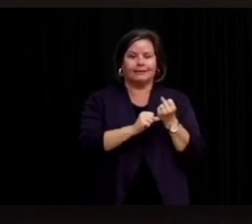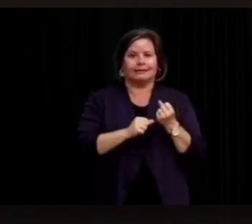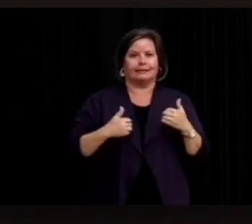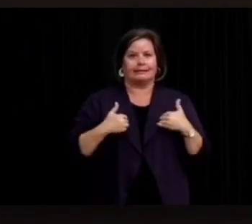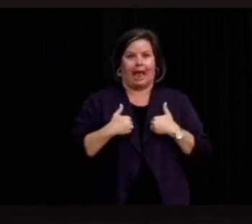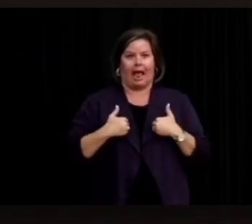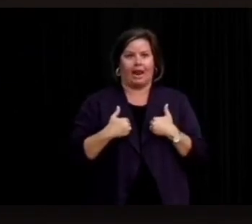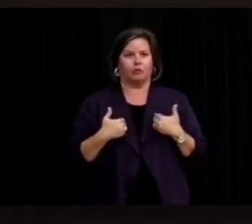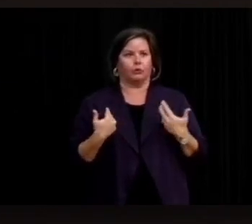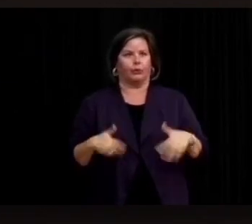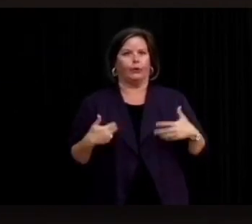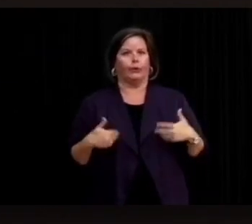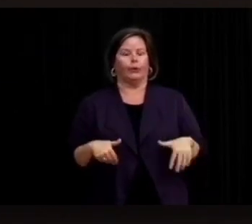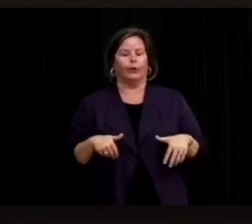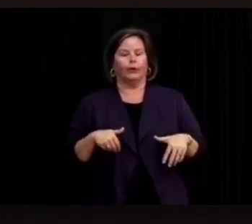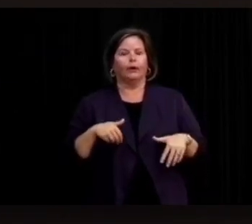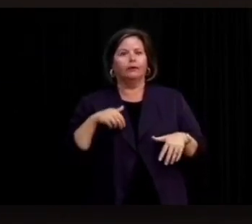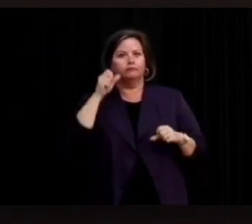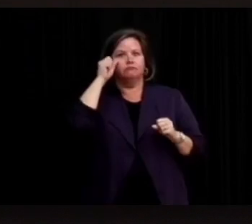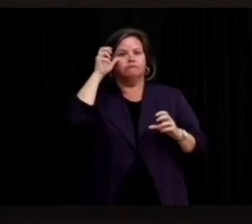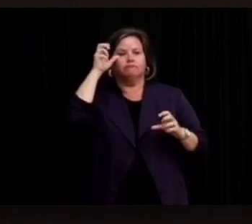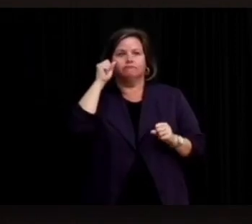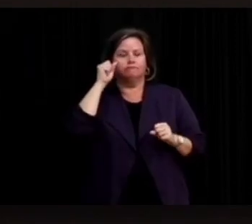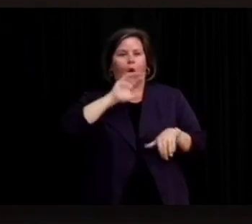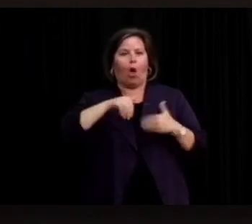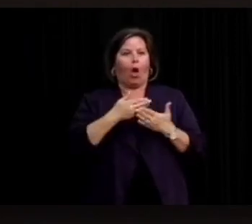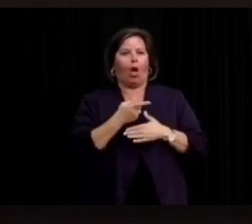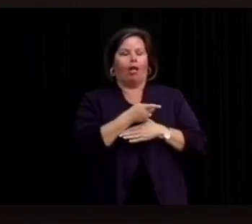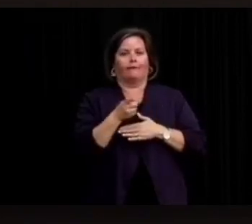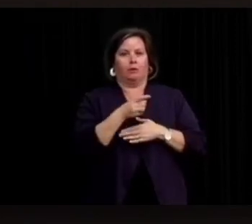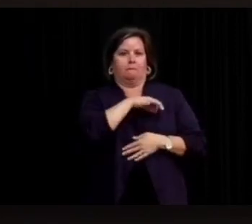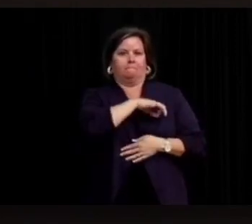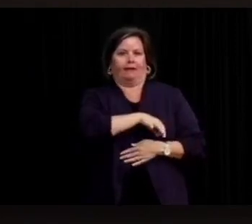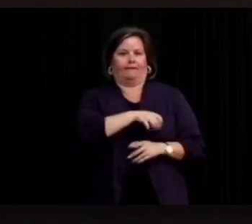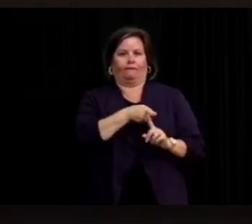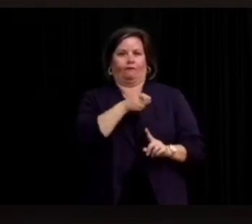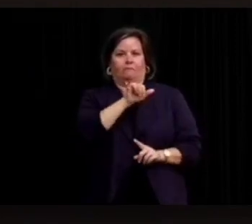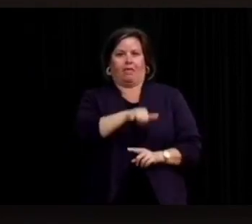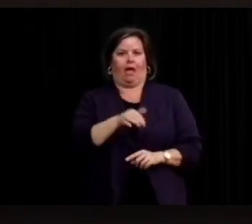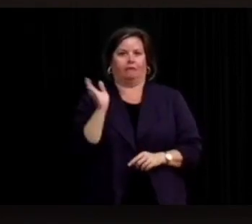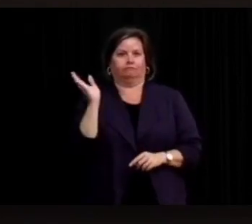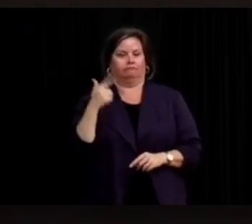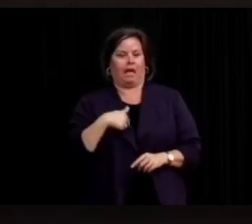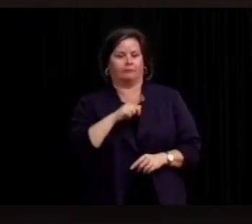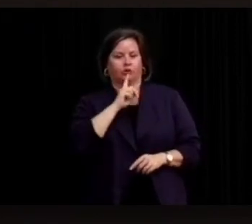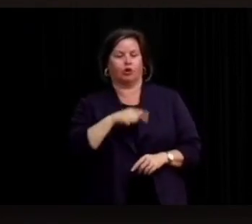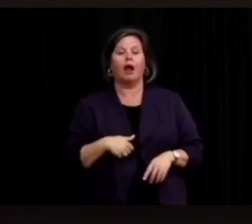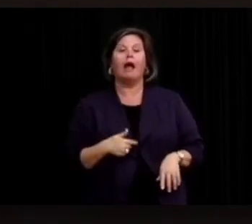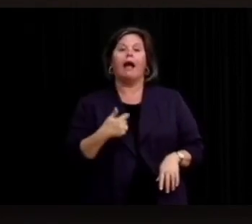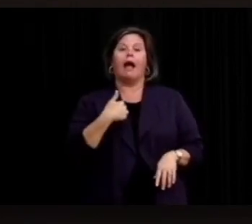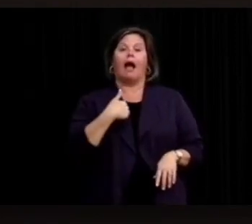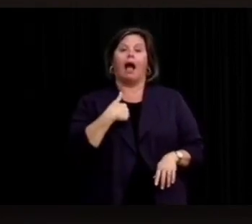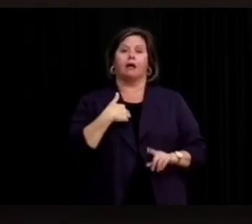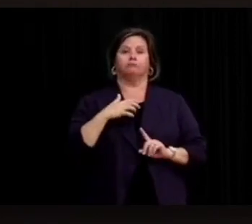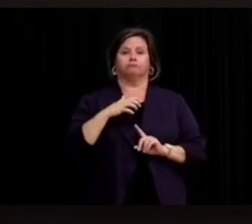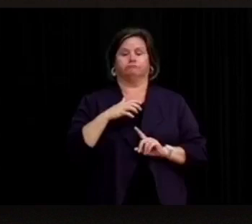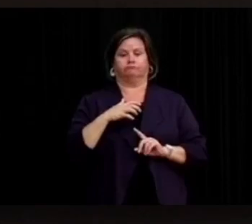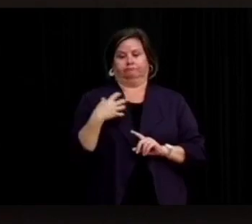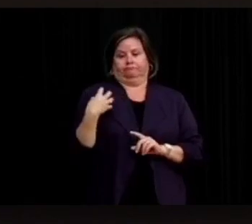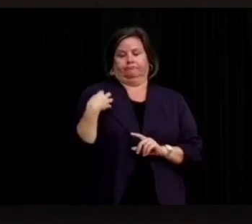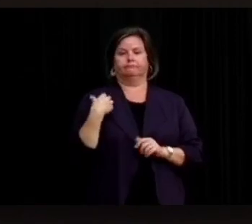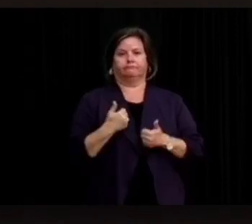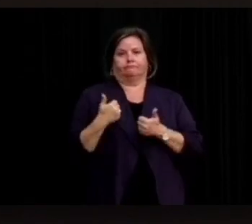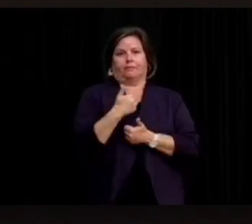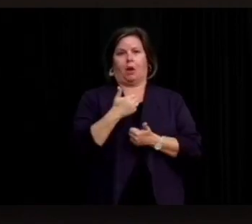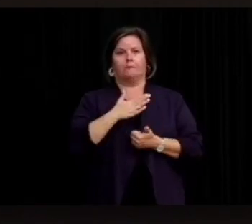certainly something that I think we all benefited from. I remember I'm chair of my trustee board at